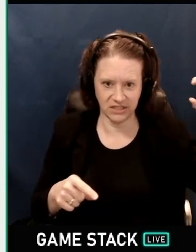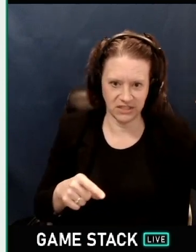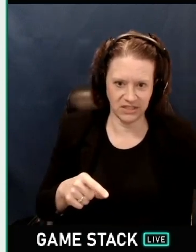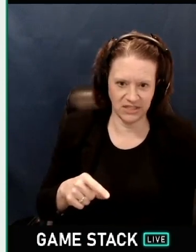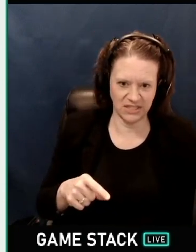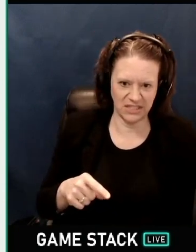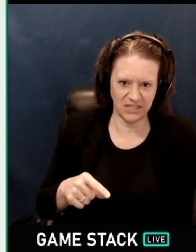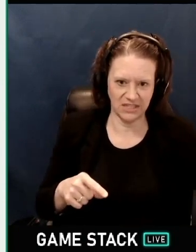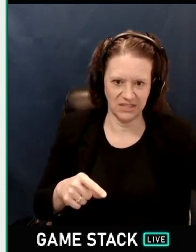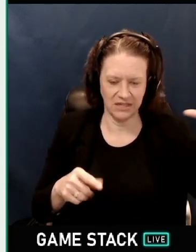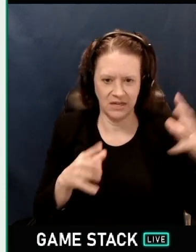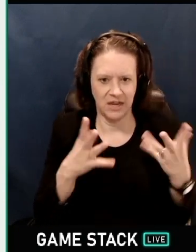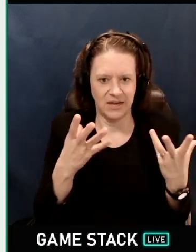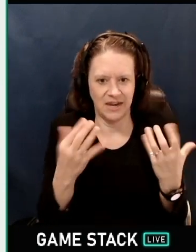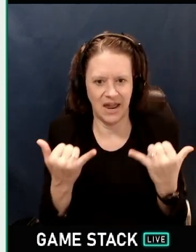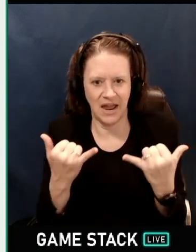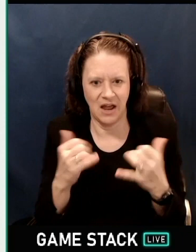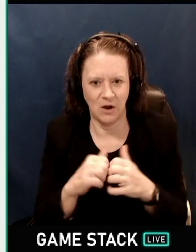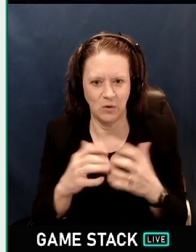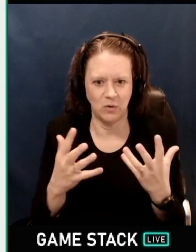Stereo.